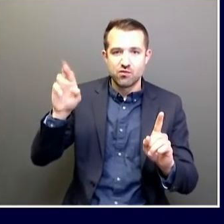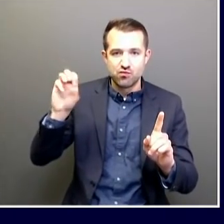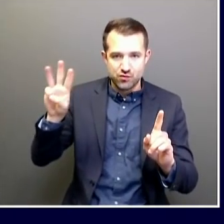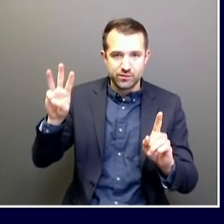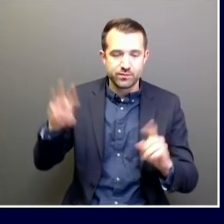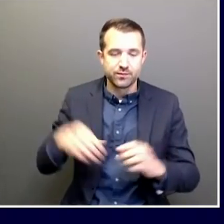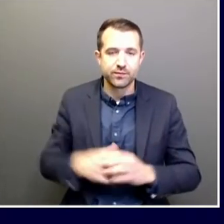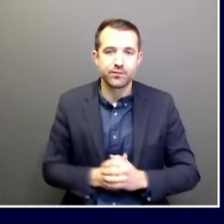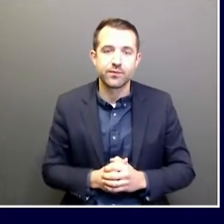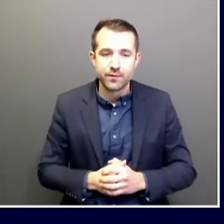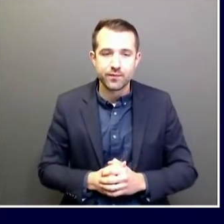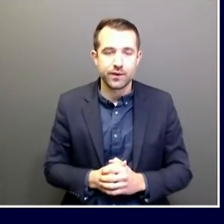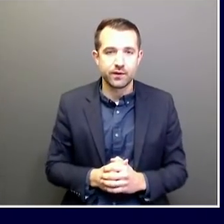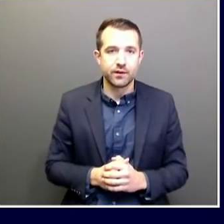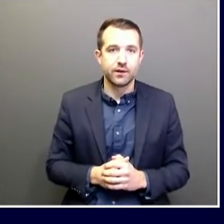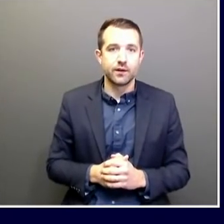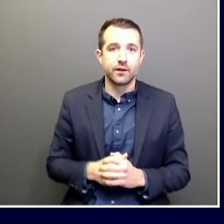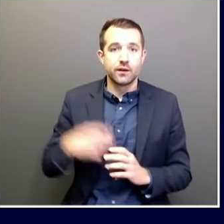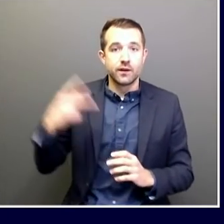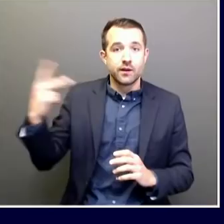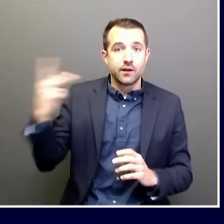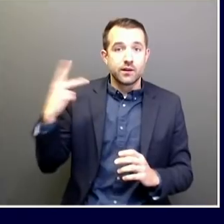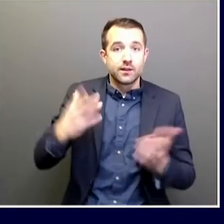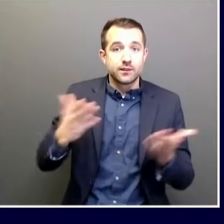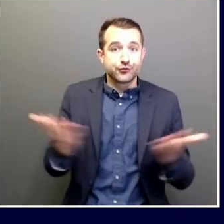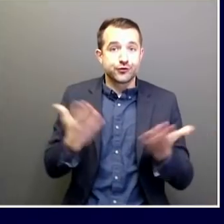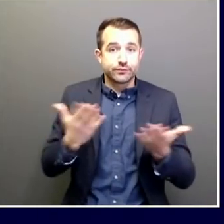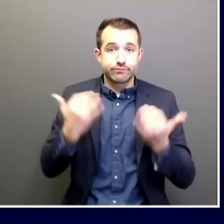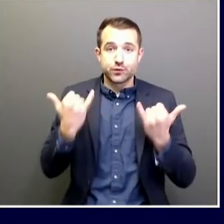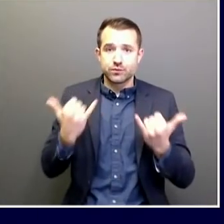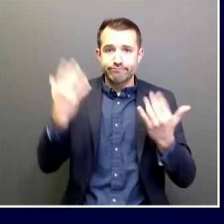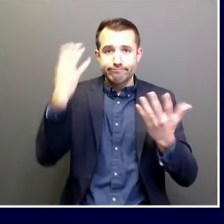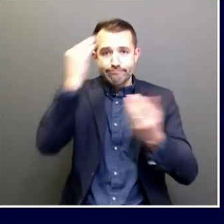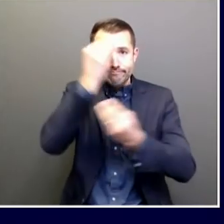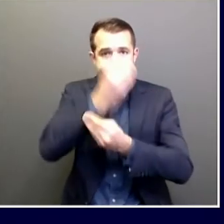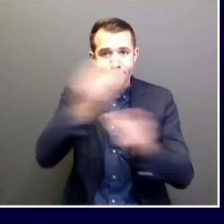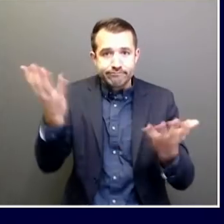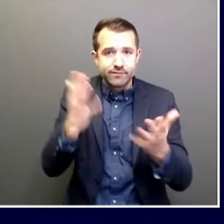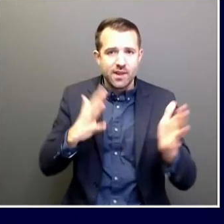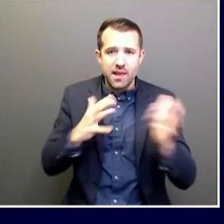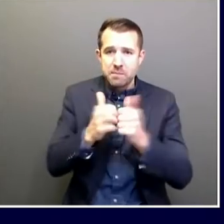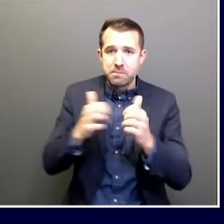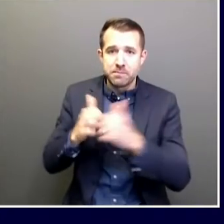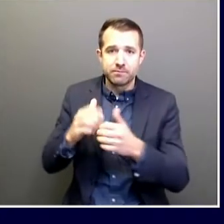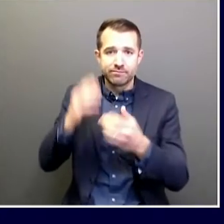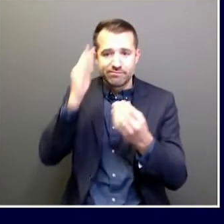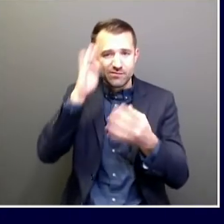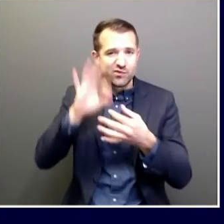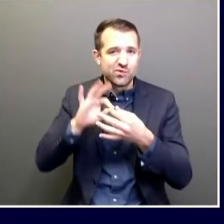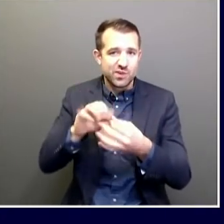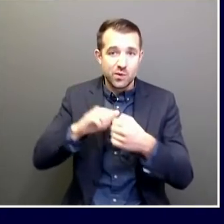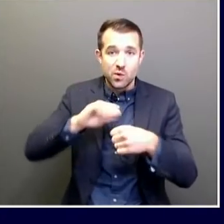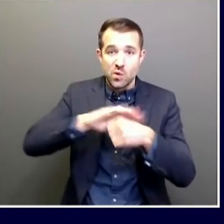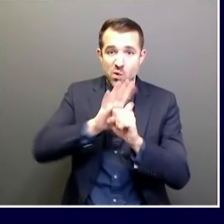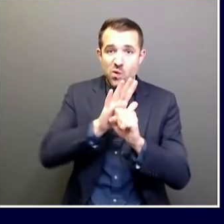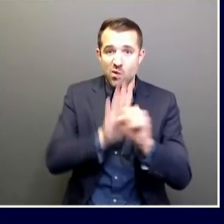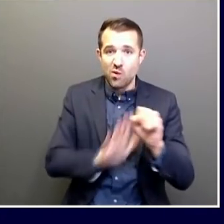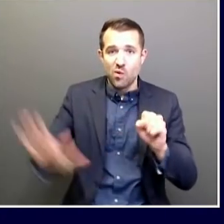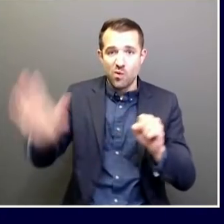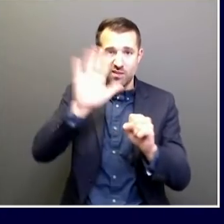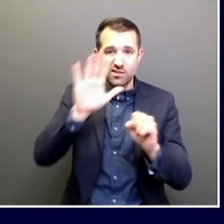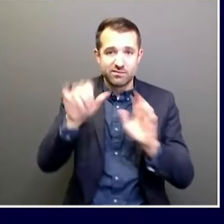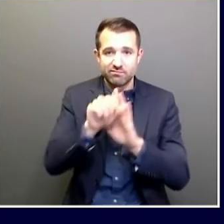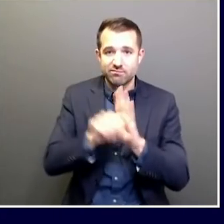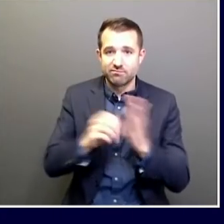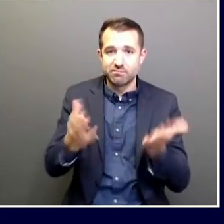Services. Commissioner Wambrew and I are pleased to be with you this afternoon to talk about where things stand with COVID-19 for